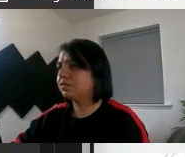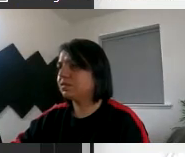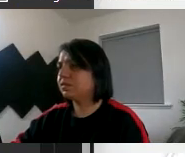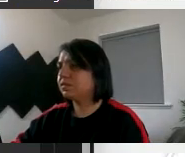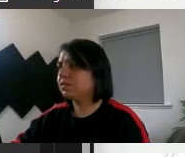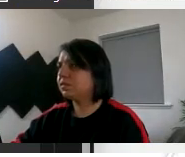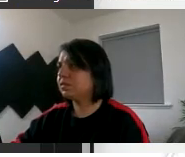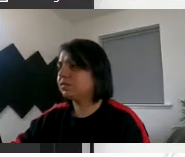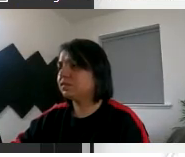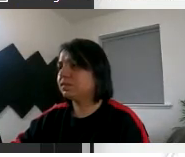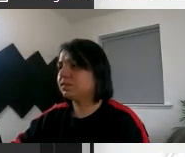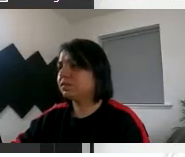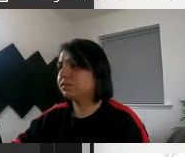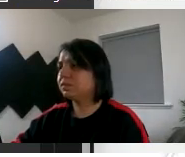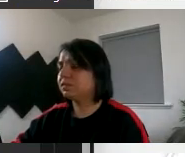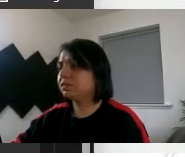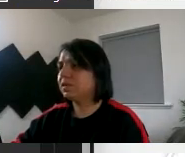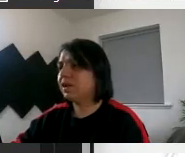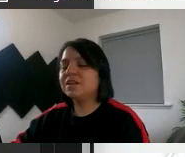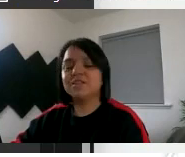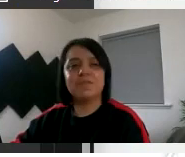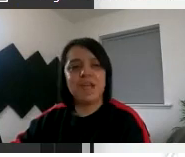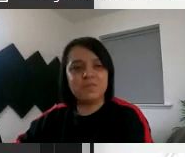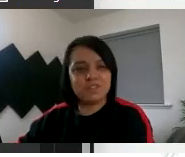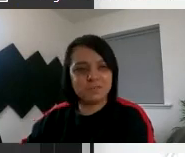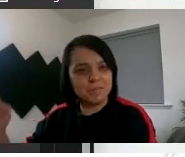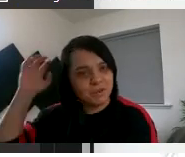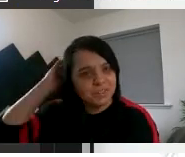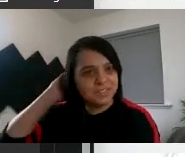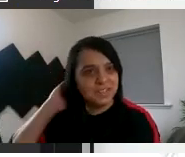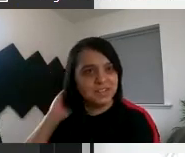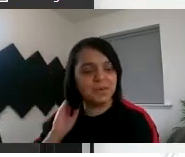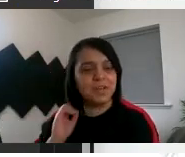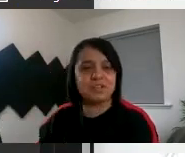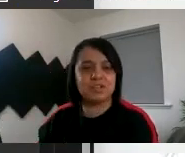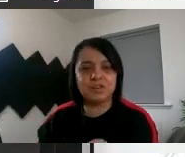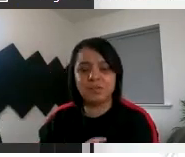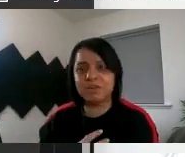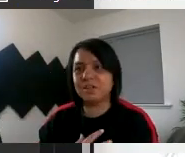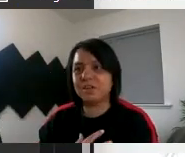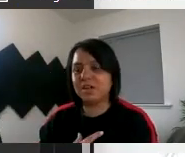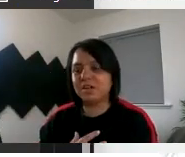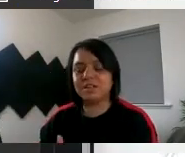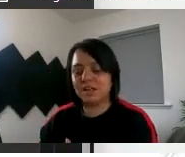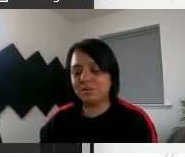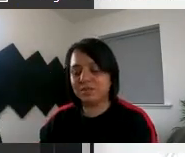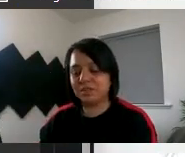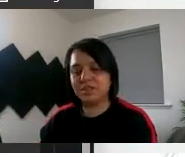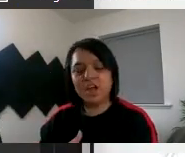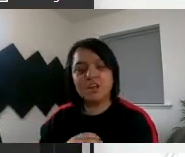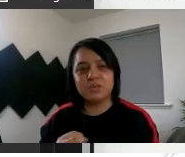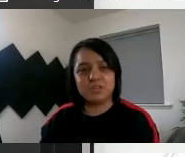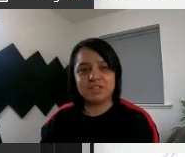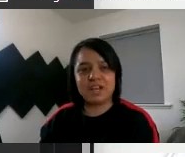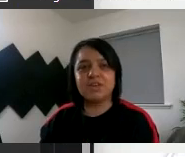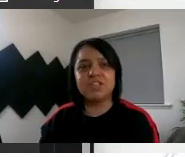And now let's listen one more time with subtitles. So everybody should be able to understand the Queen because it's one of the most easiest languages